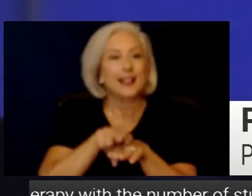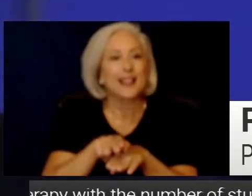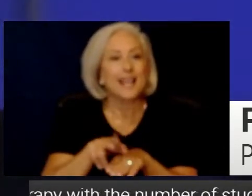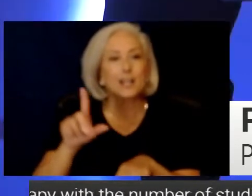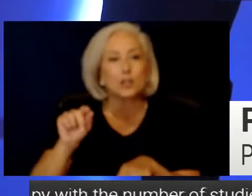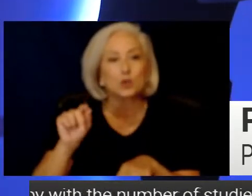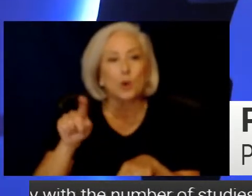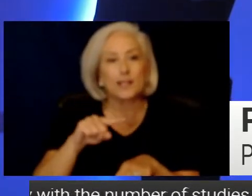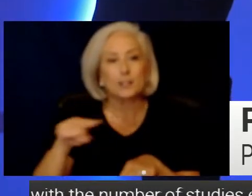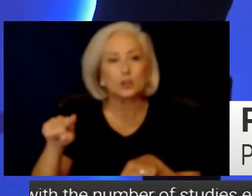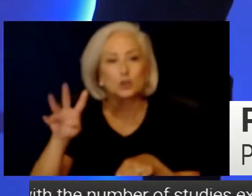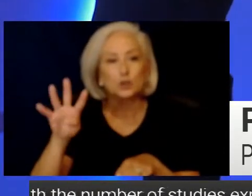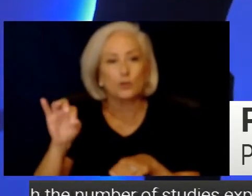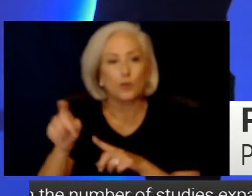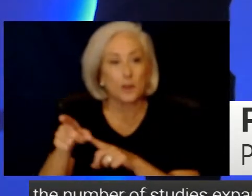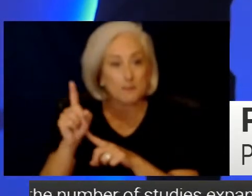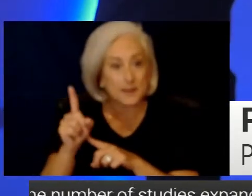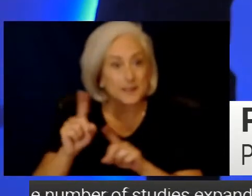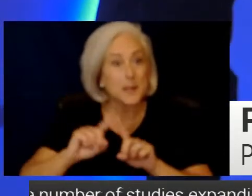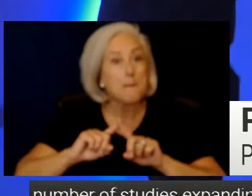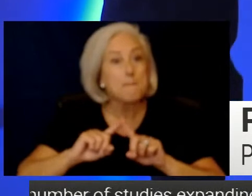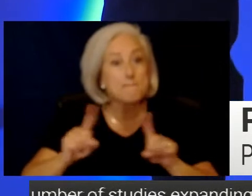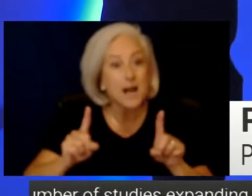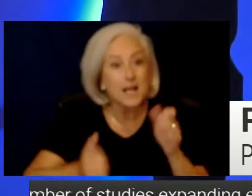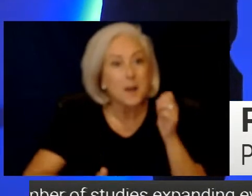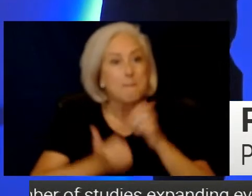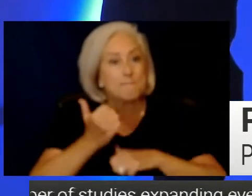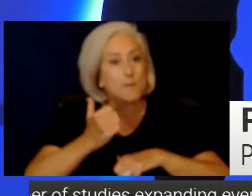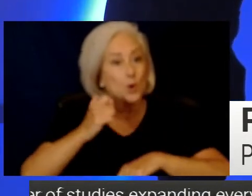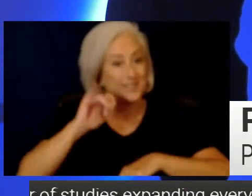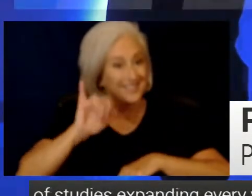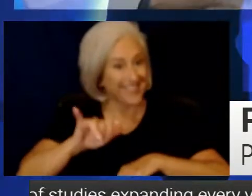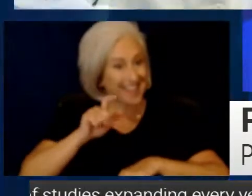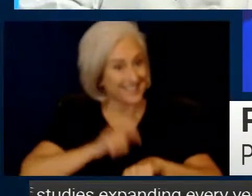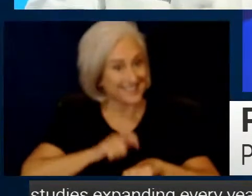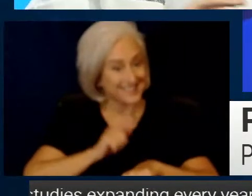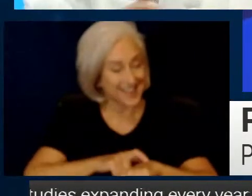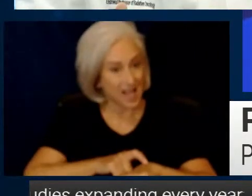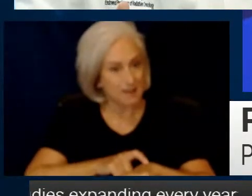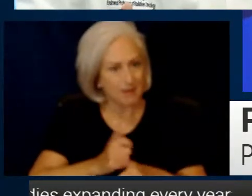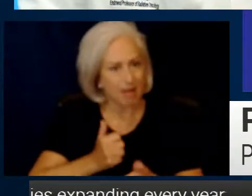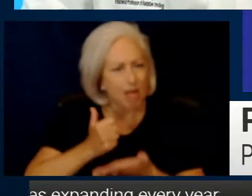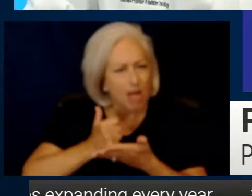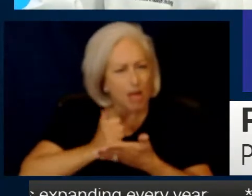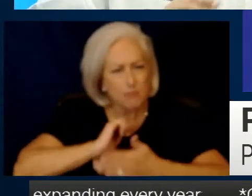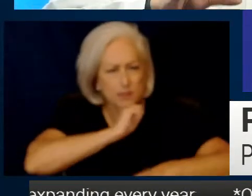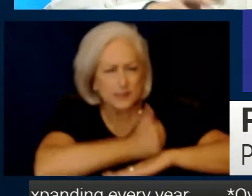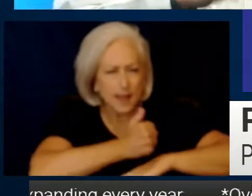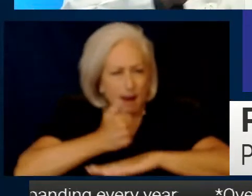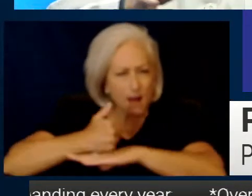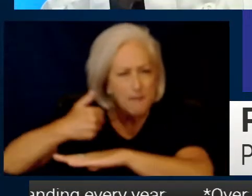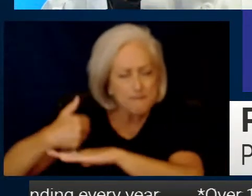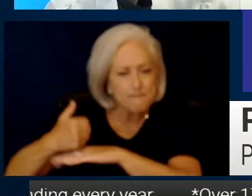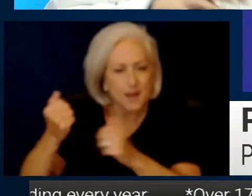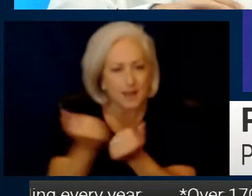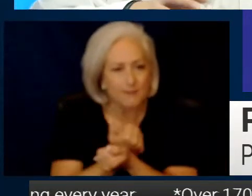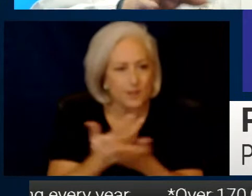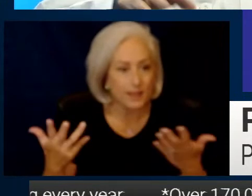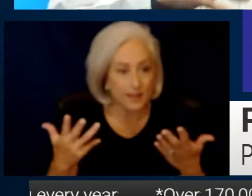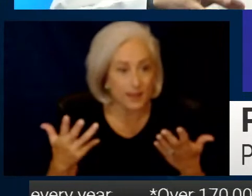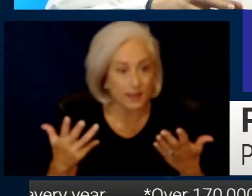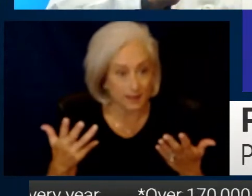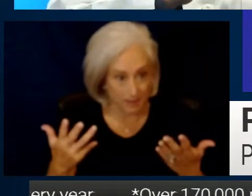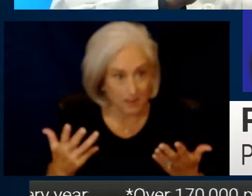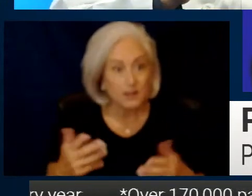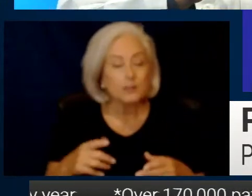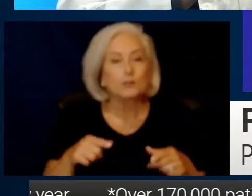of that time is set up and being as accurate as possible. So when Lisa's on the table, for any patients on the table, we actually take pictures